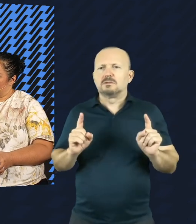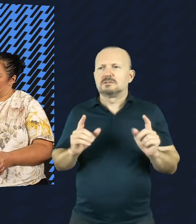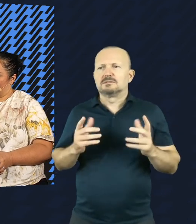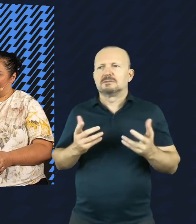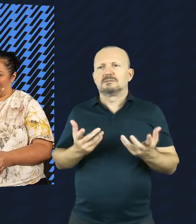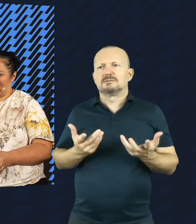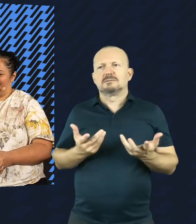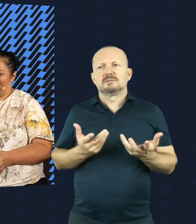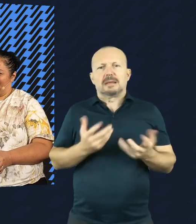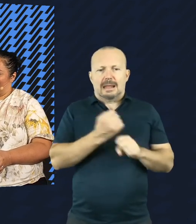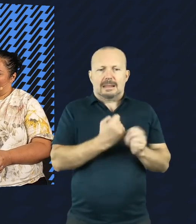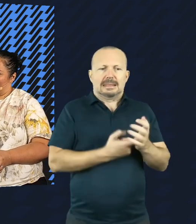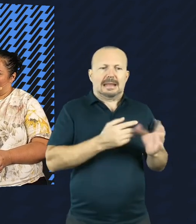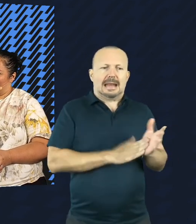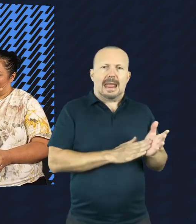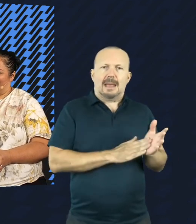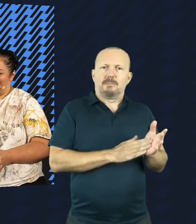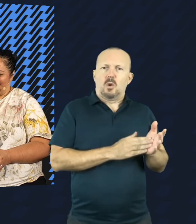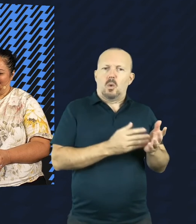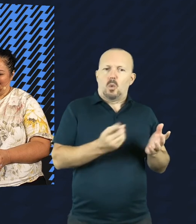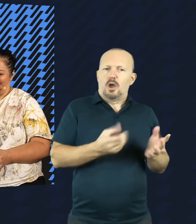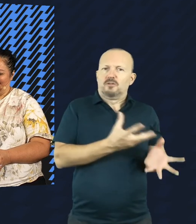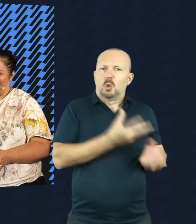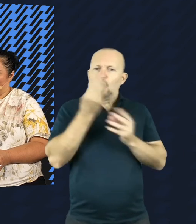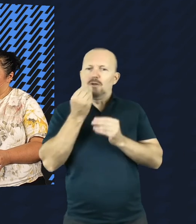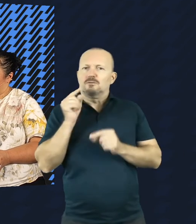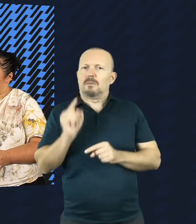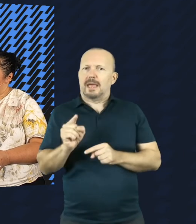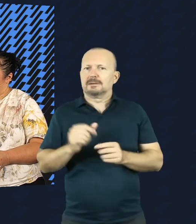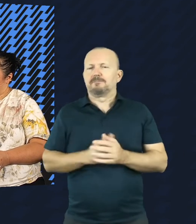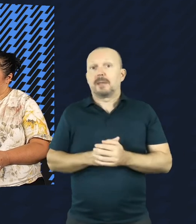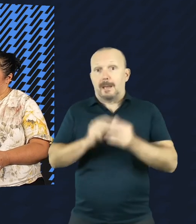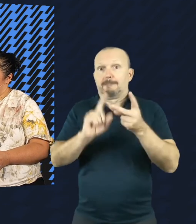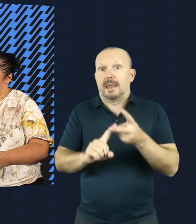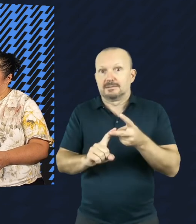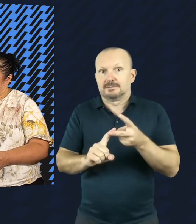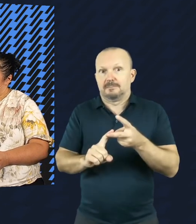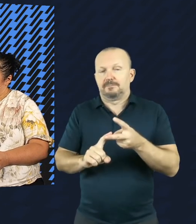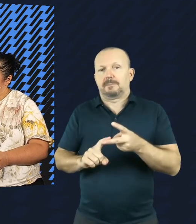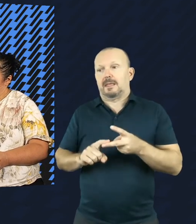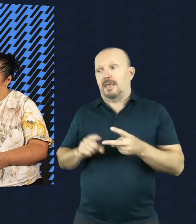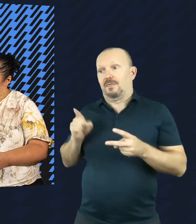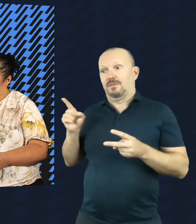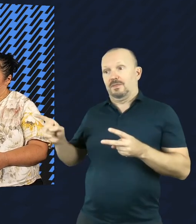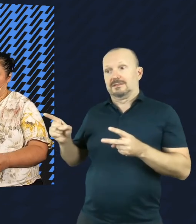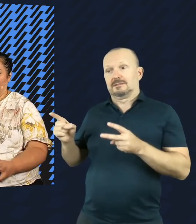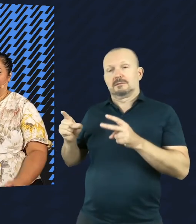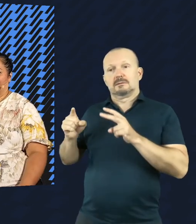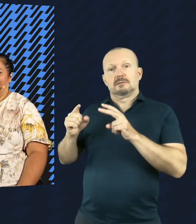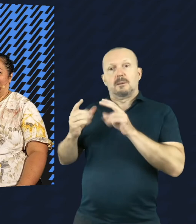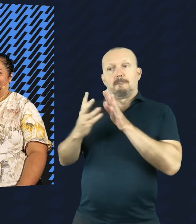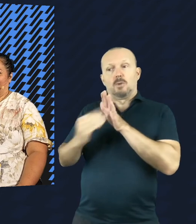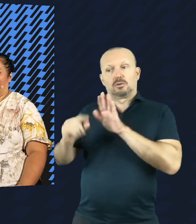to Ngā Tikanga? And then what do you think Ngā Tikanga could be gifting back?